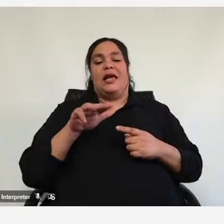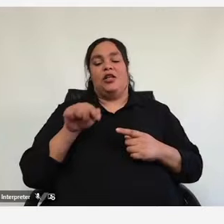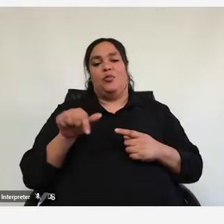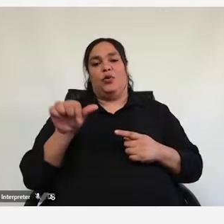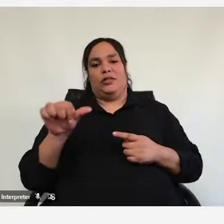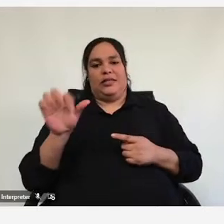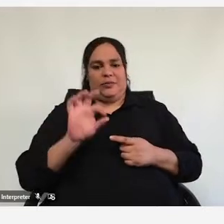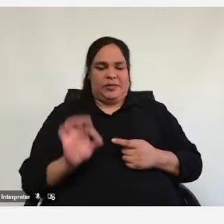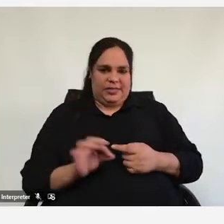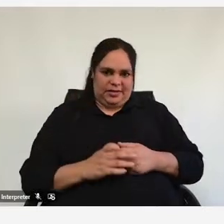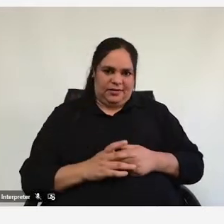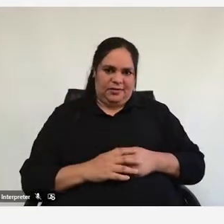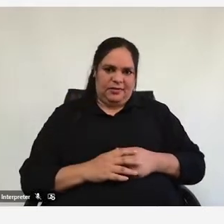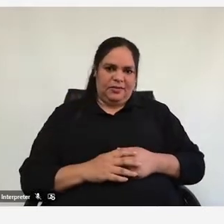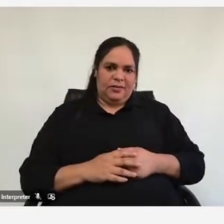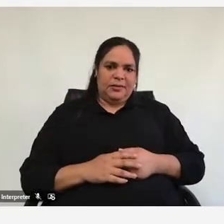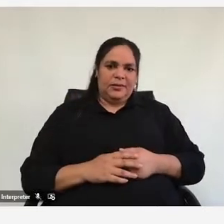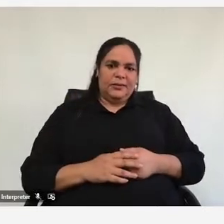19.6%.